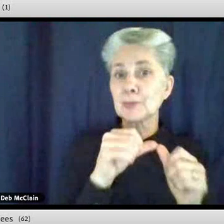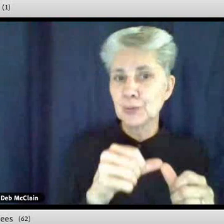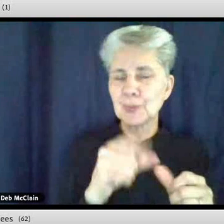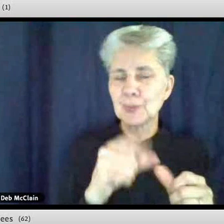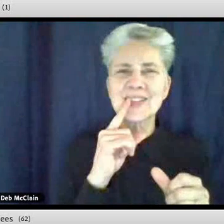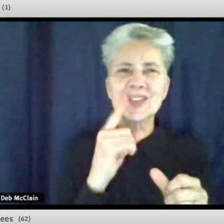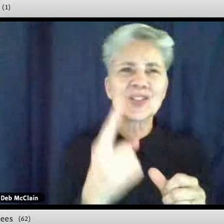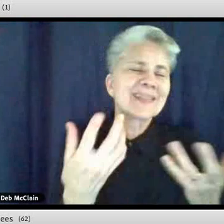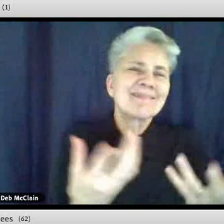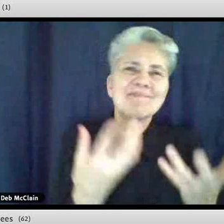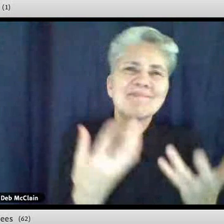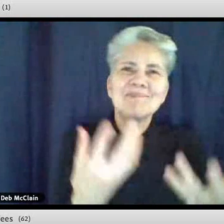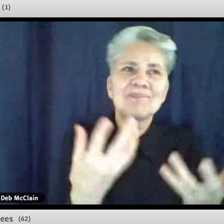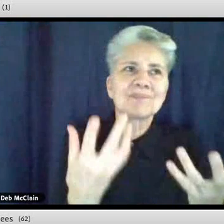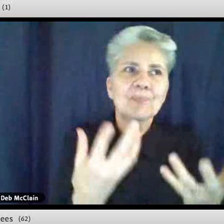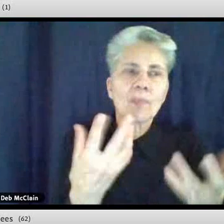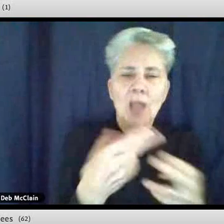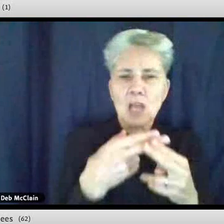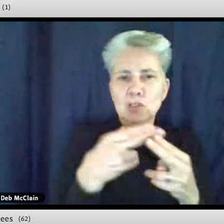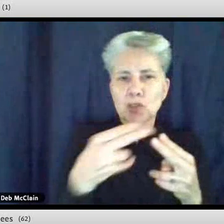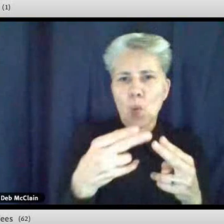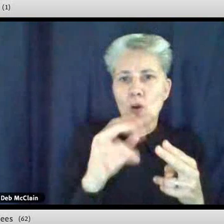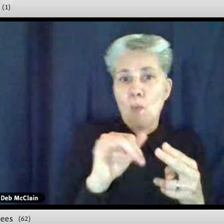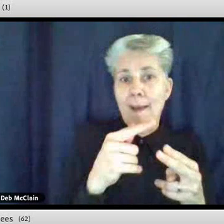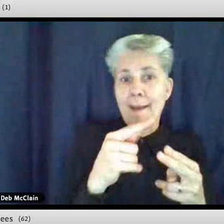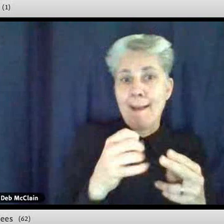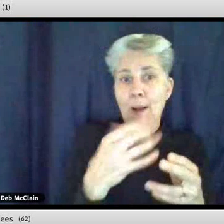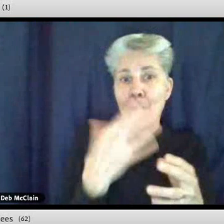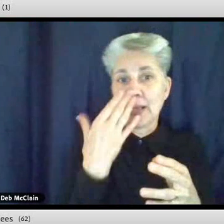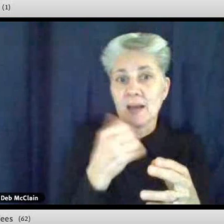food. That we are going to,